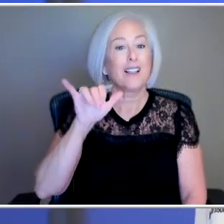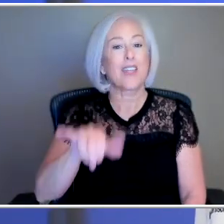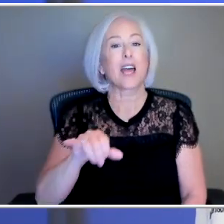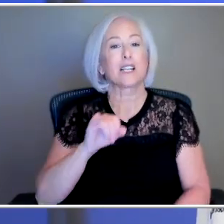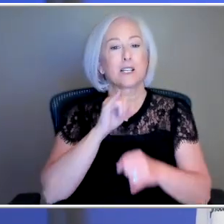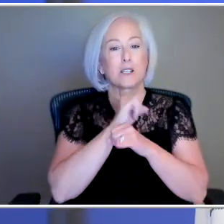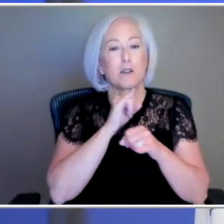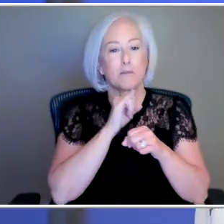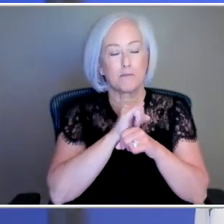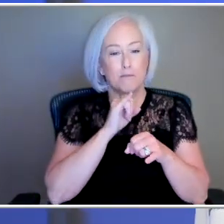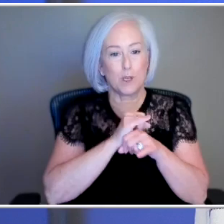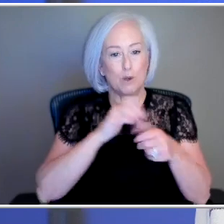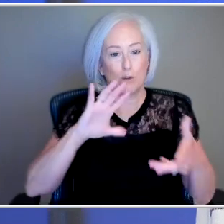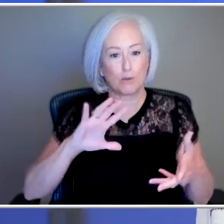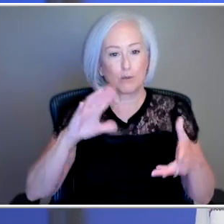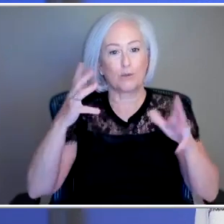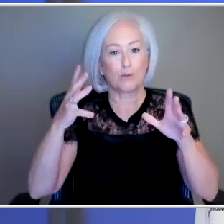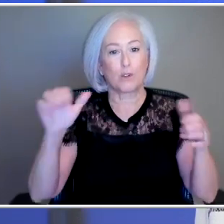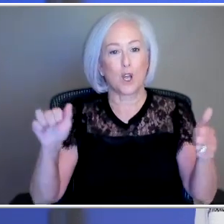caused by